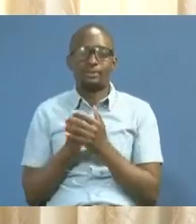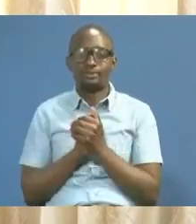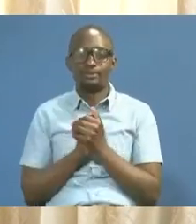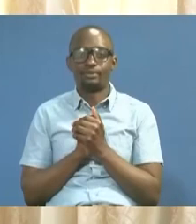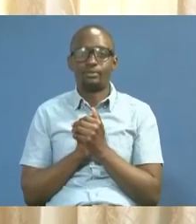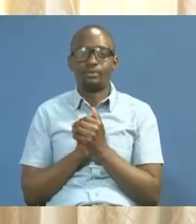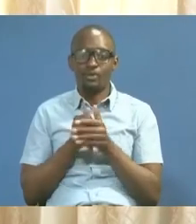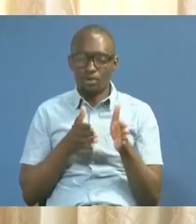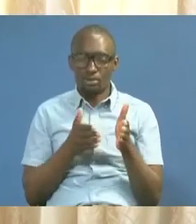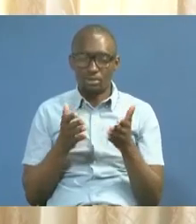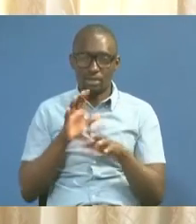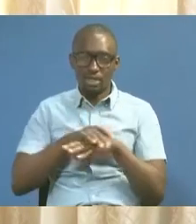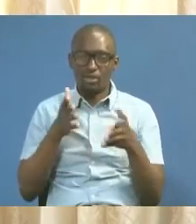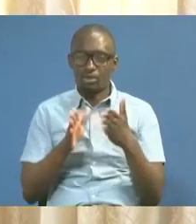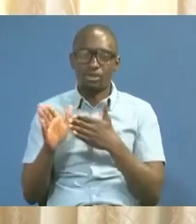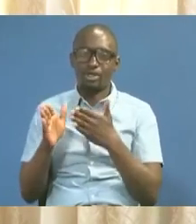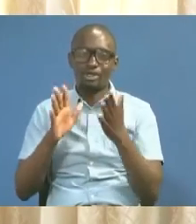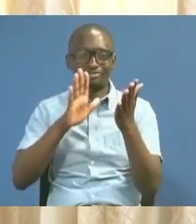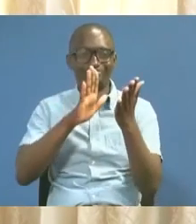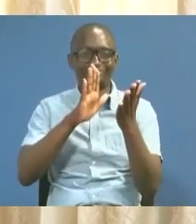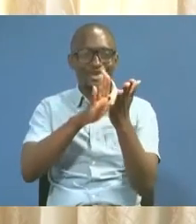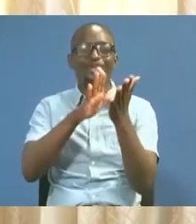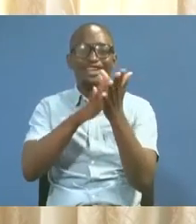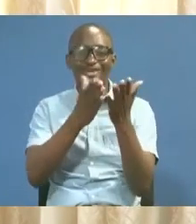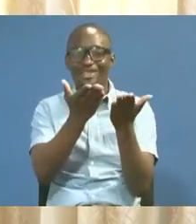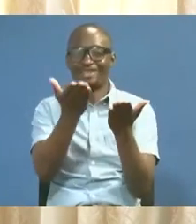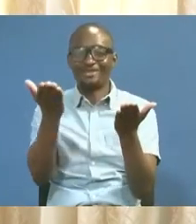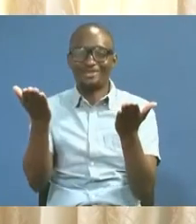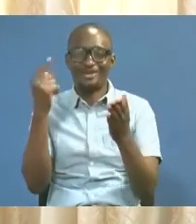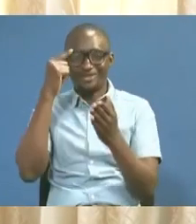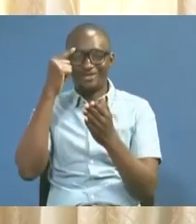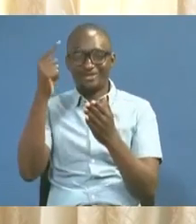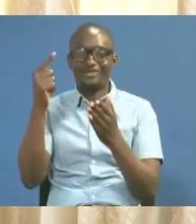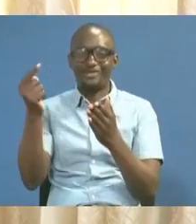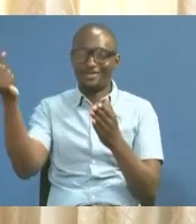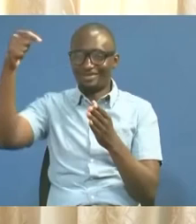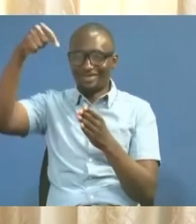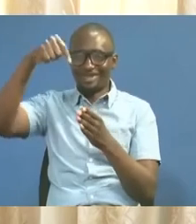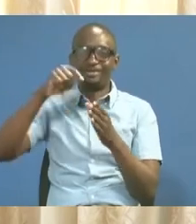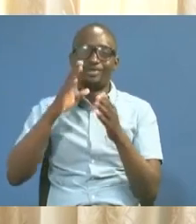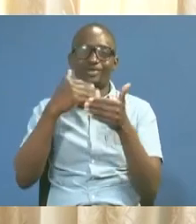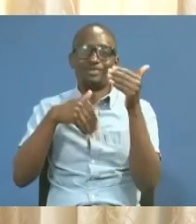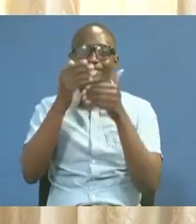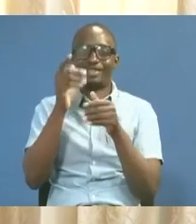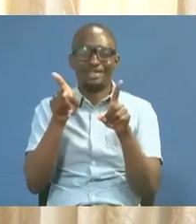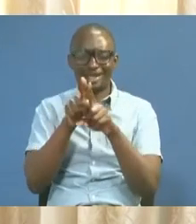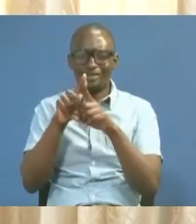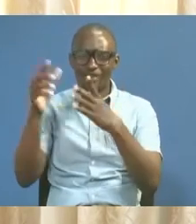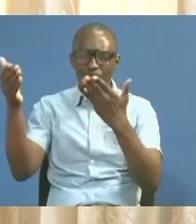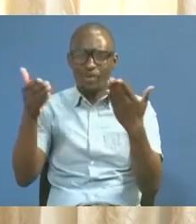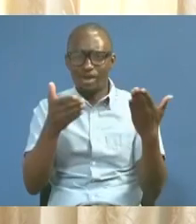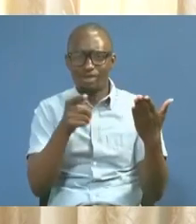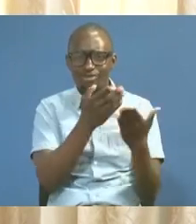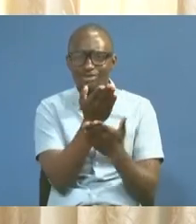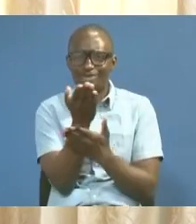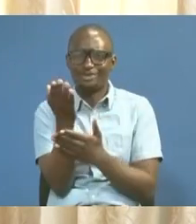opportunity to first of all congratulate you for having been admitted into this great university, and also welcome you to this